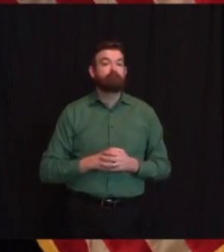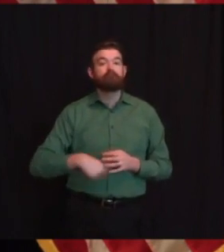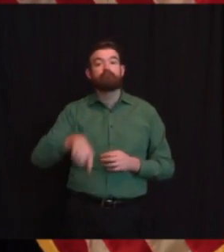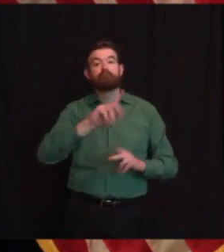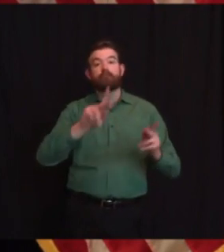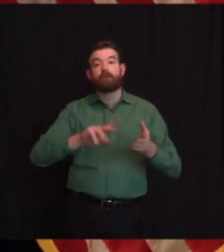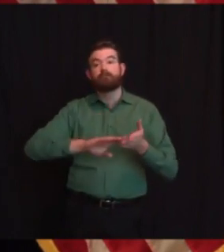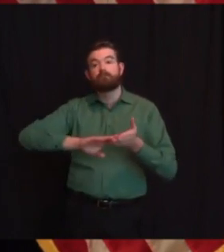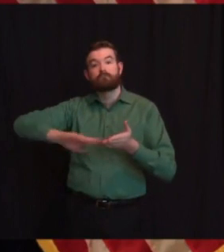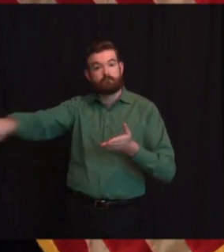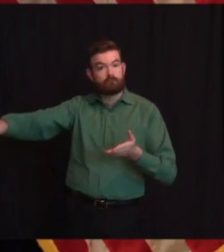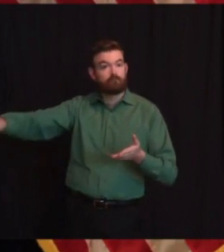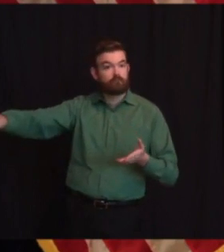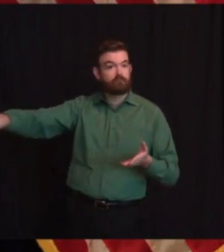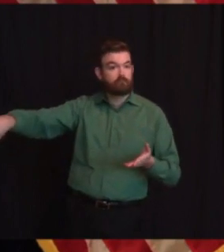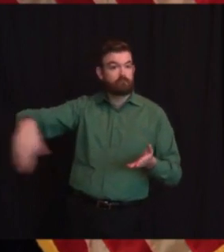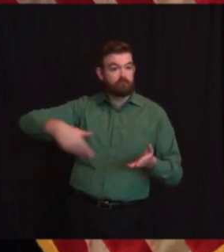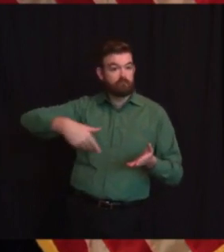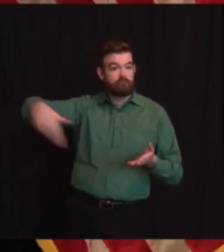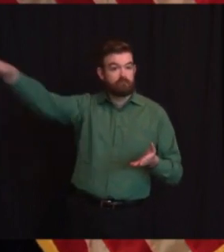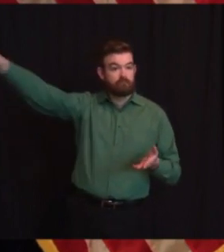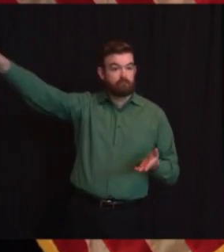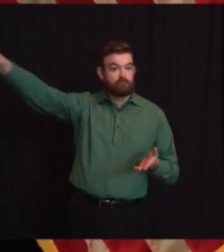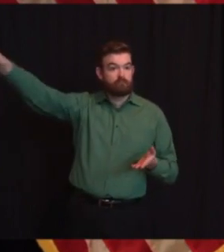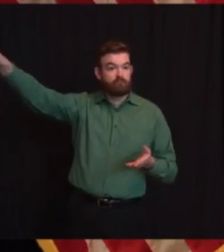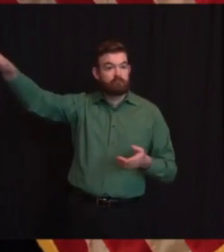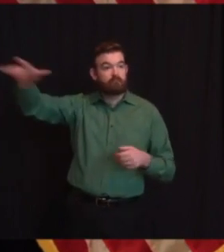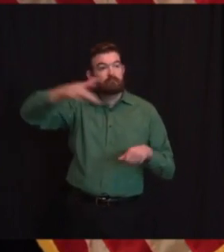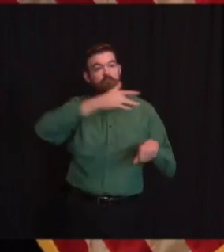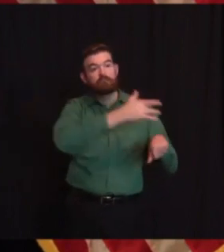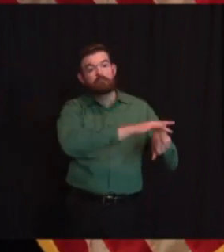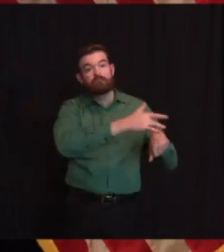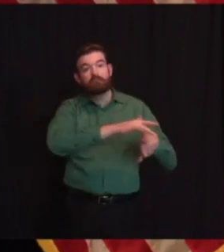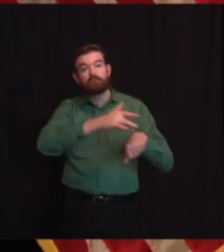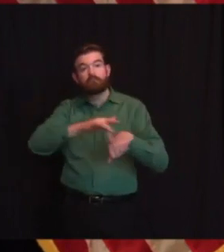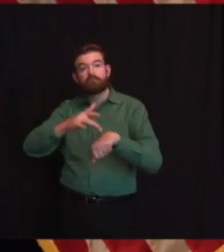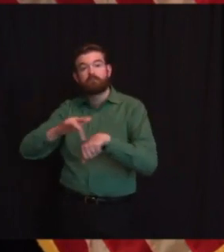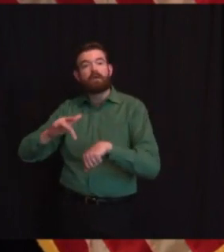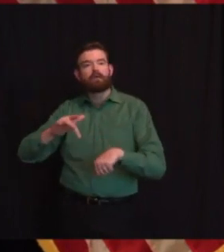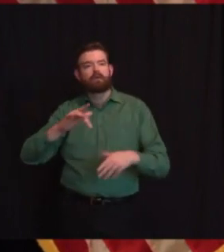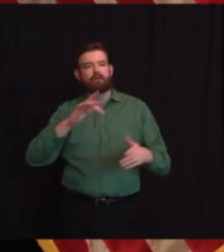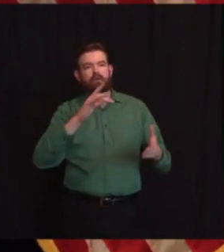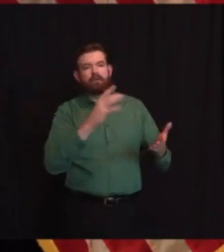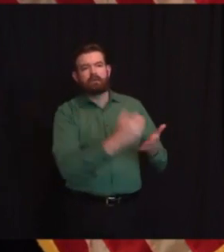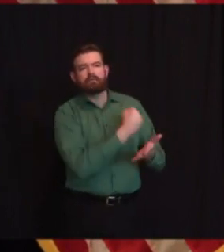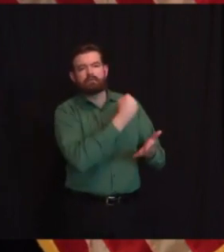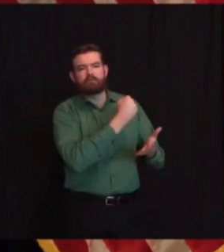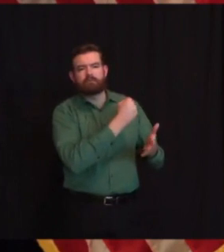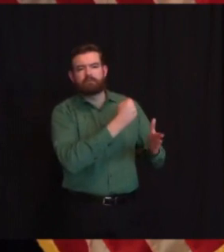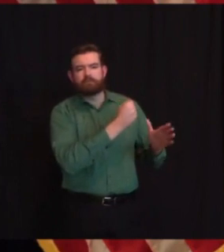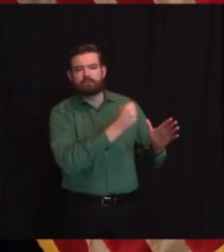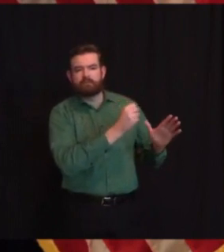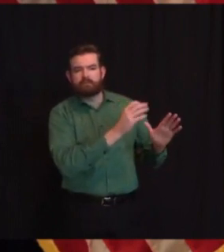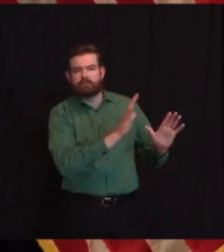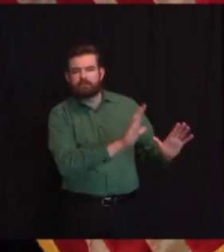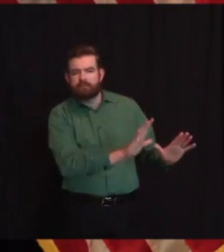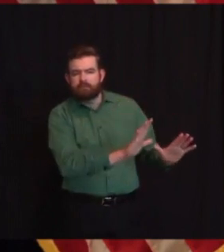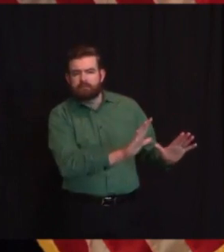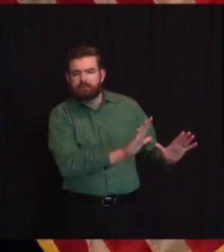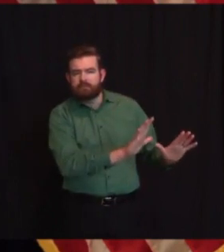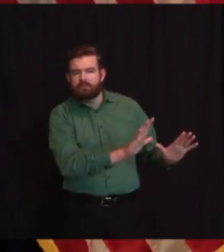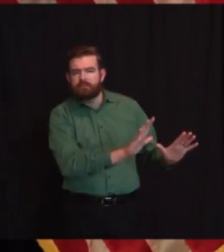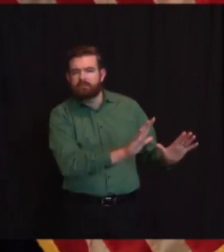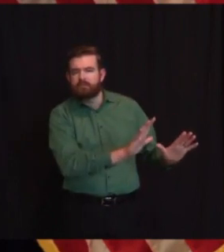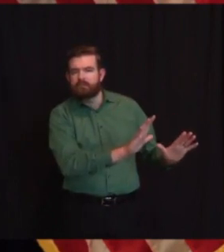the space to our maximum abilities that's a combination of steps. Matt, anything you want to add